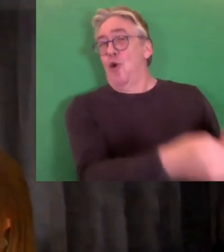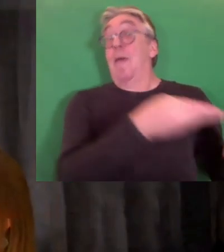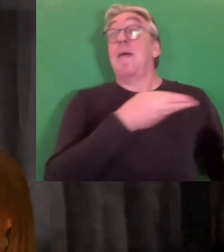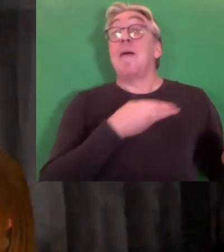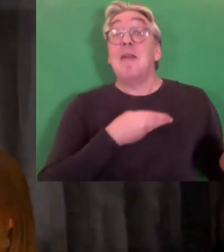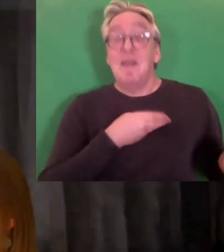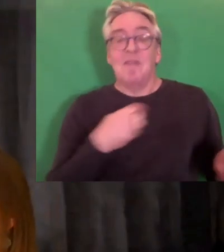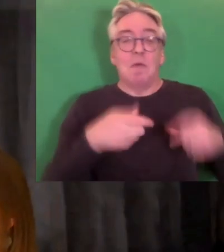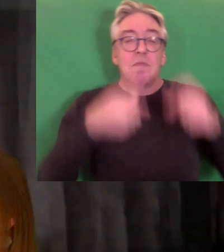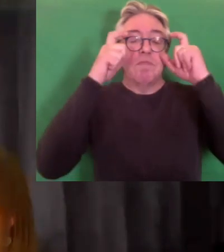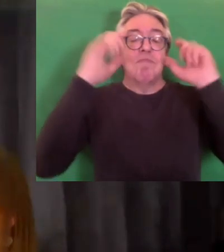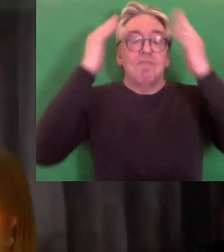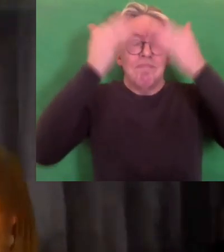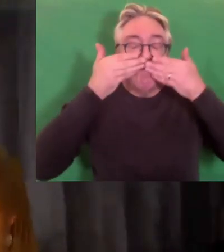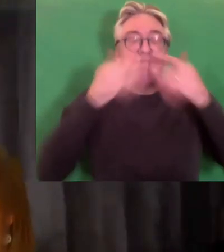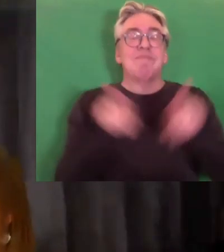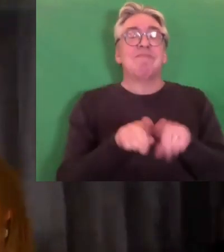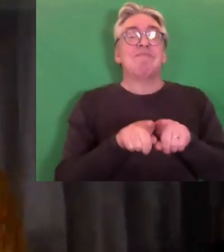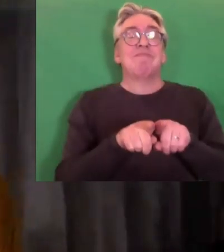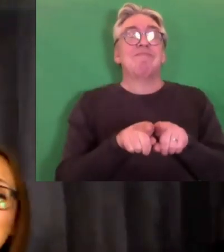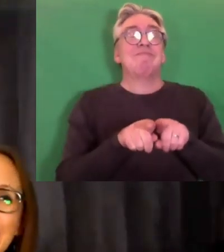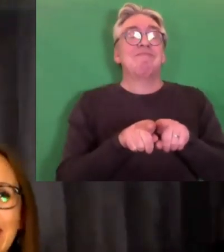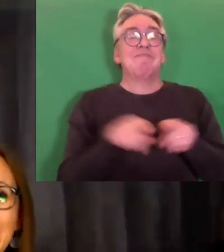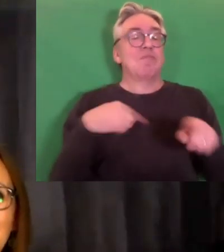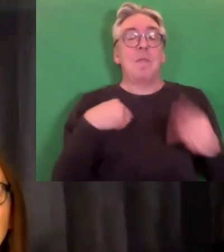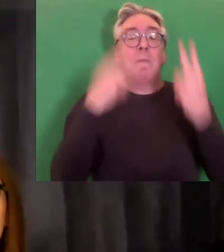try to visualize for you